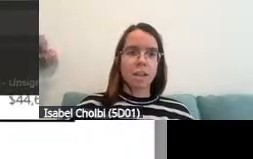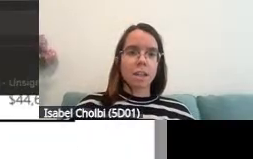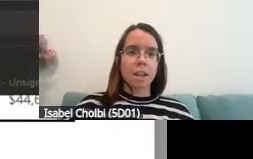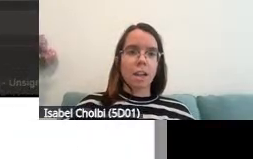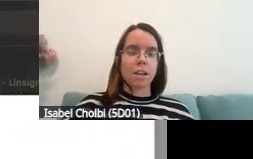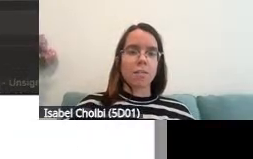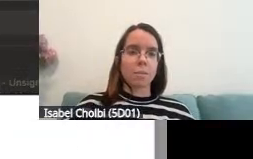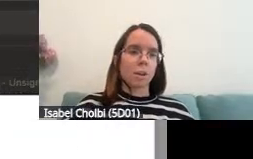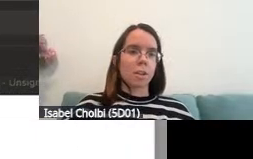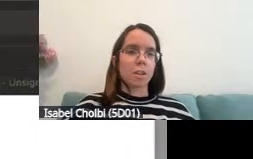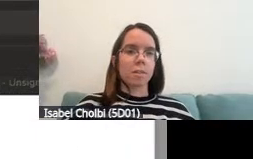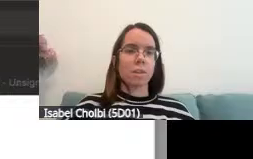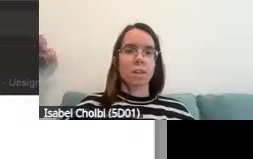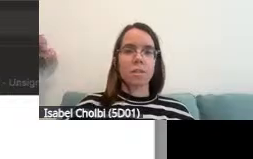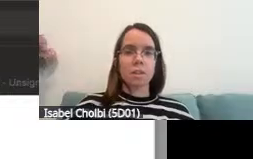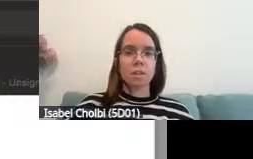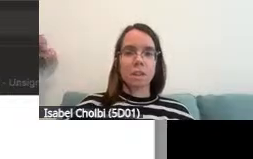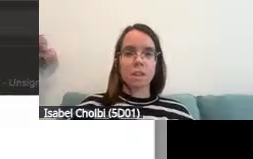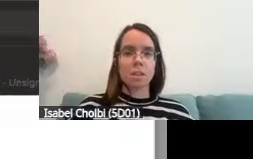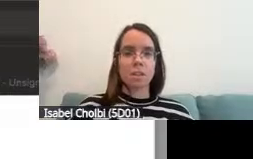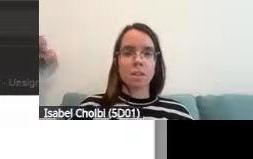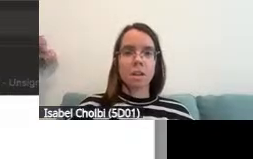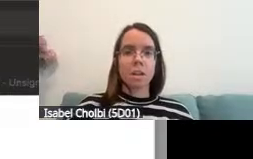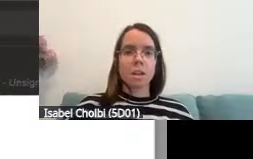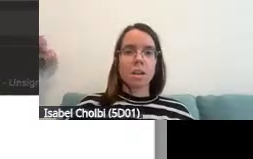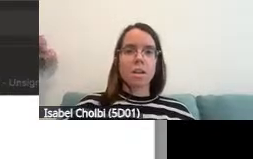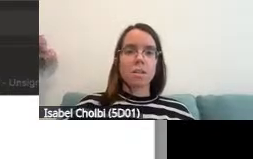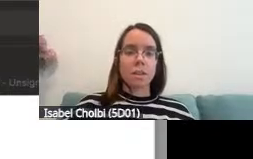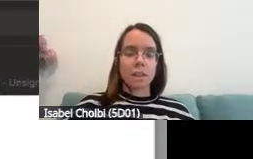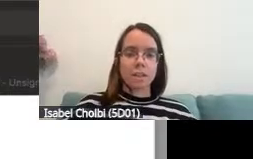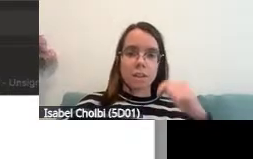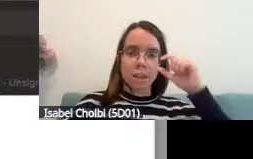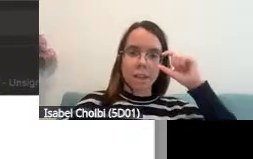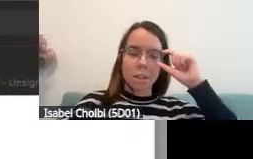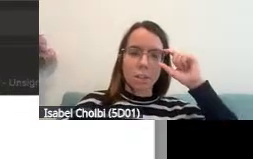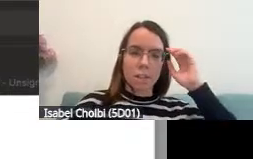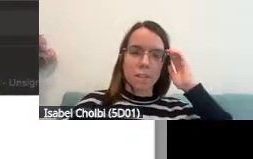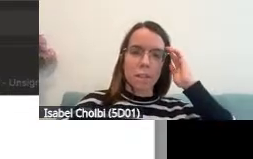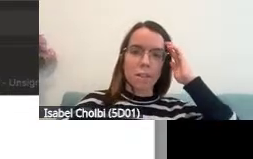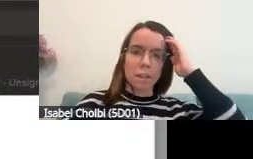$1,729.20, and for purchase of services